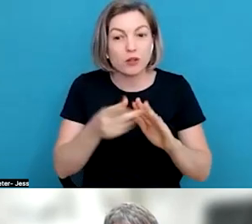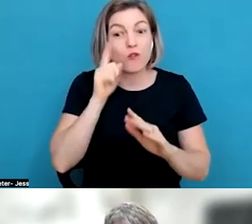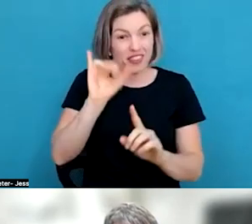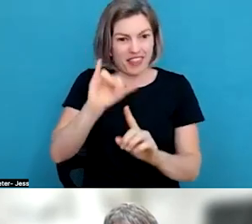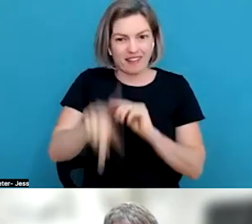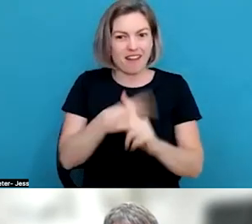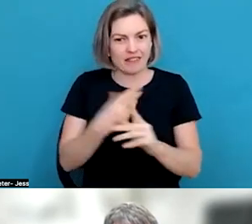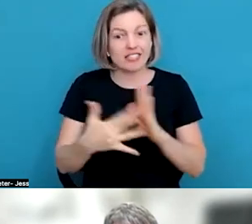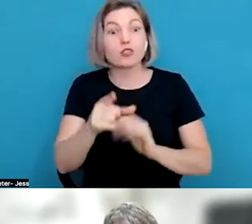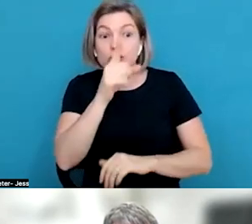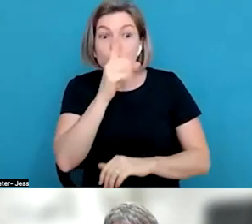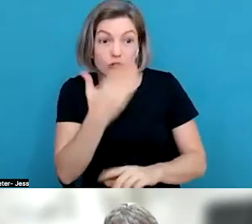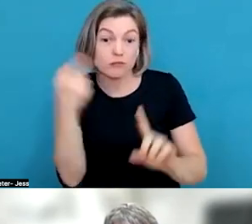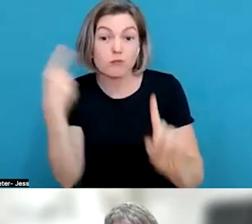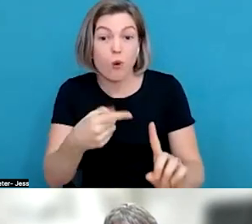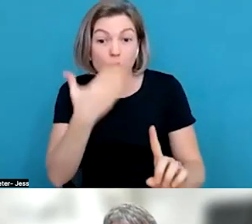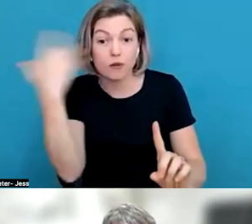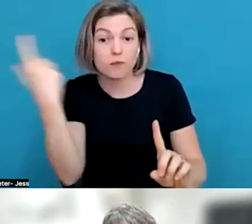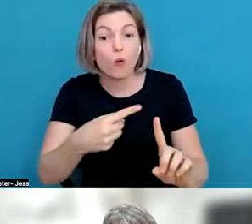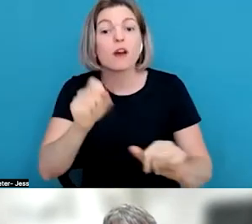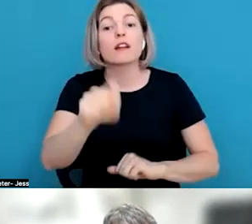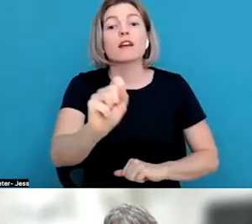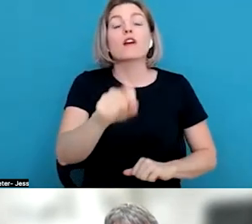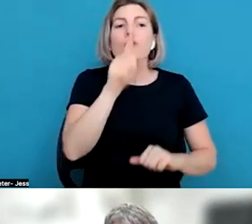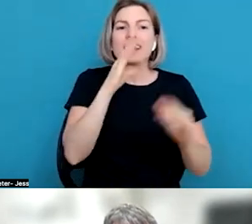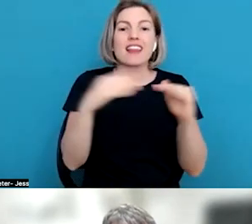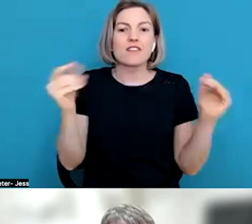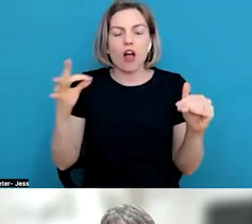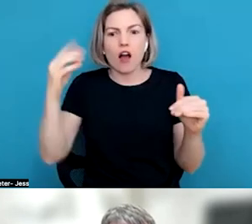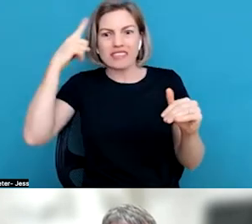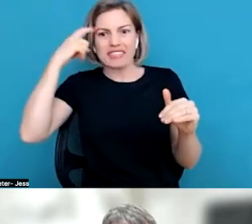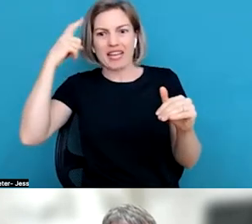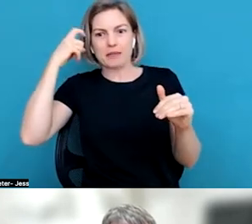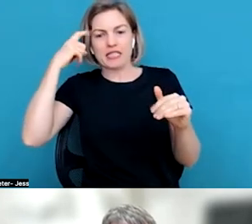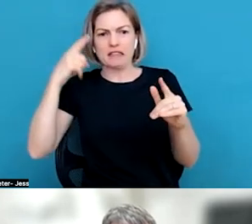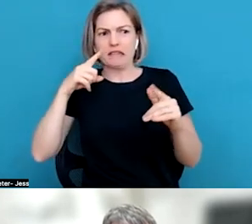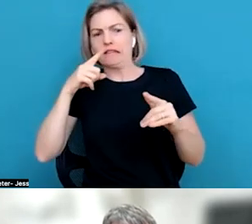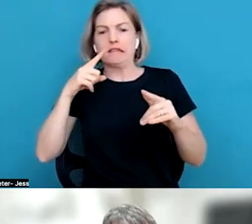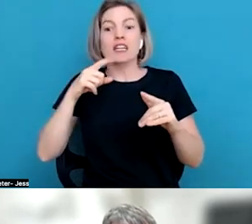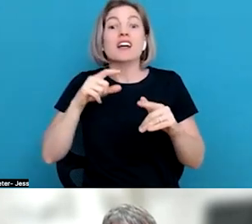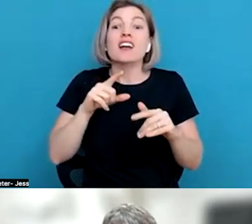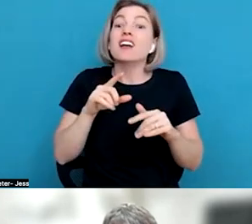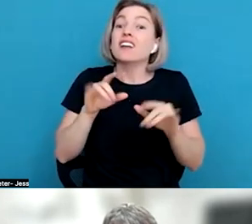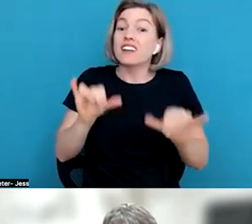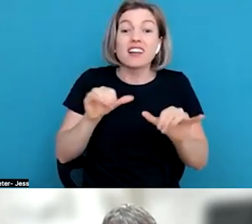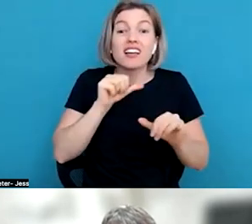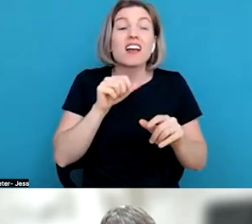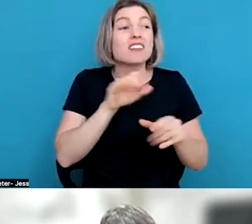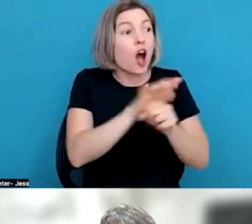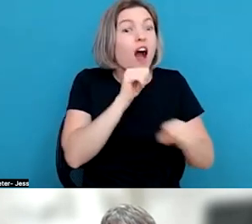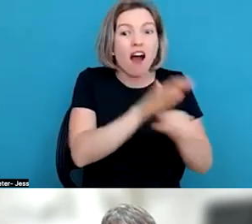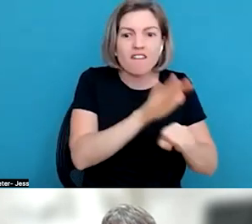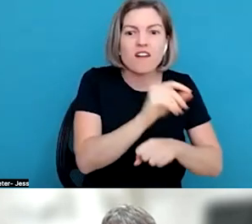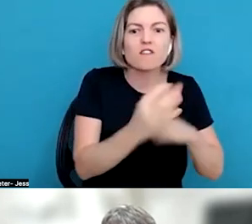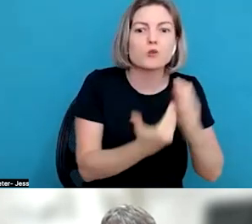think that's a good thing. I actually think that the level of skepticism is not enough of new technologies and claims that we're making